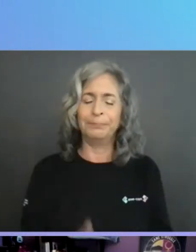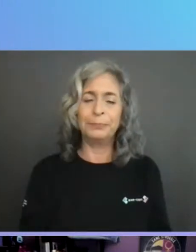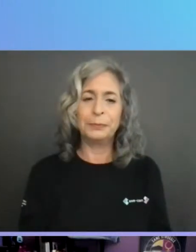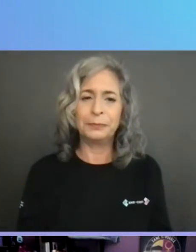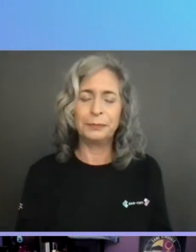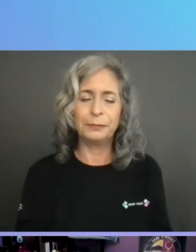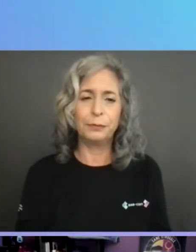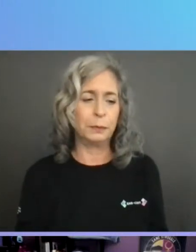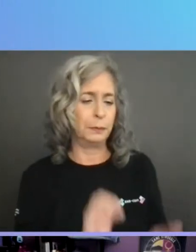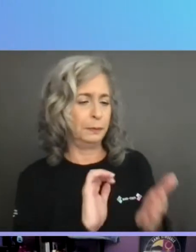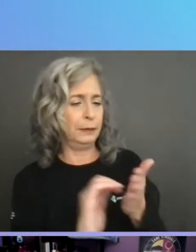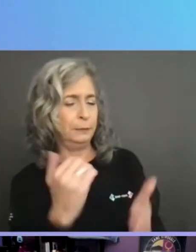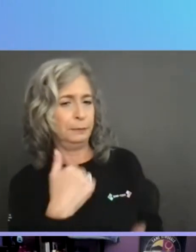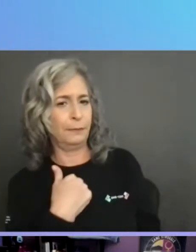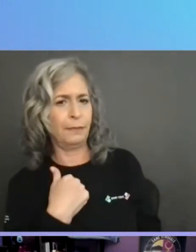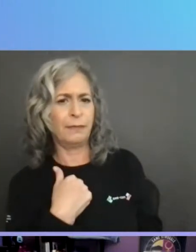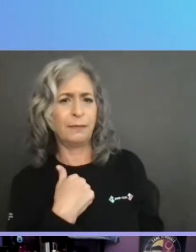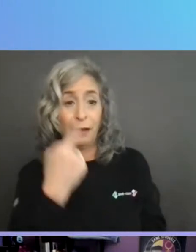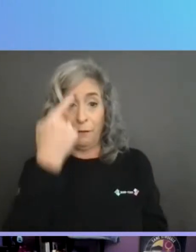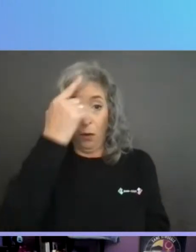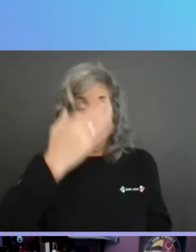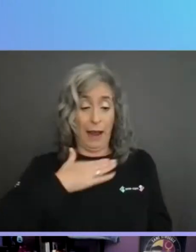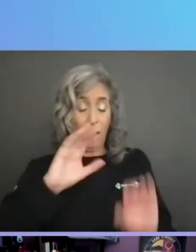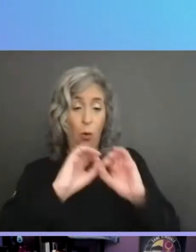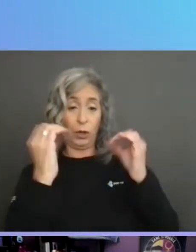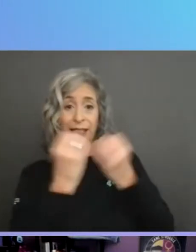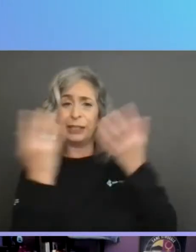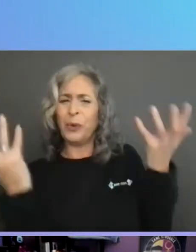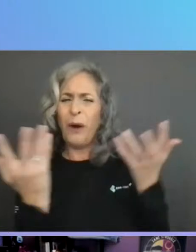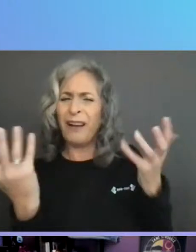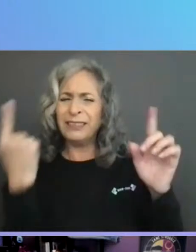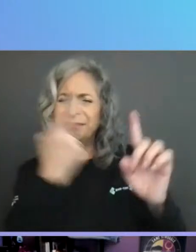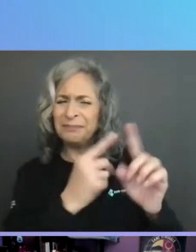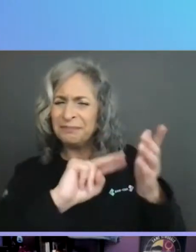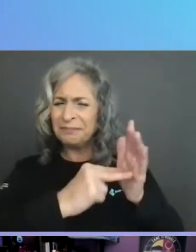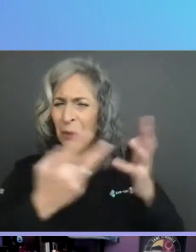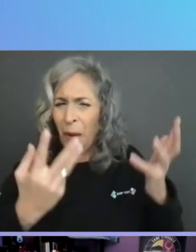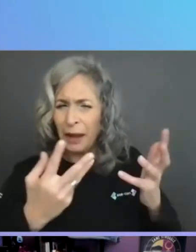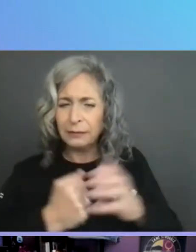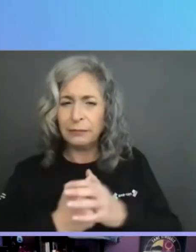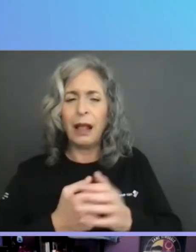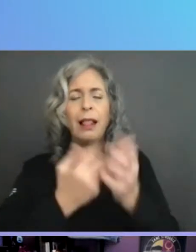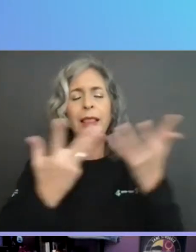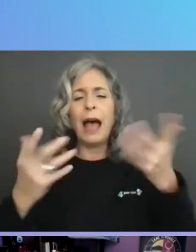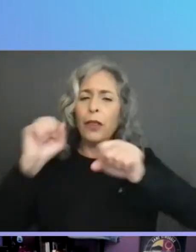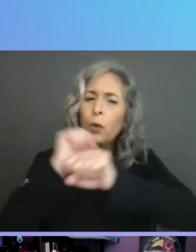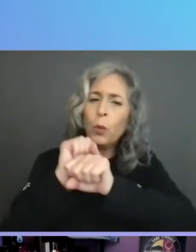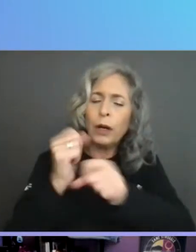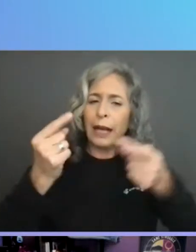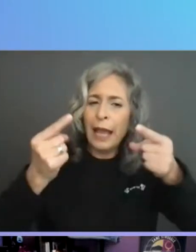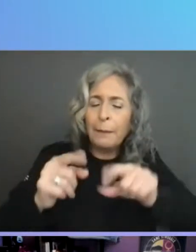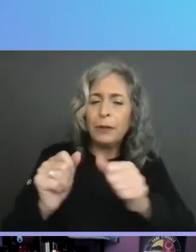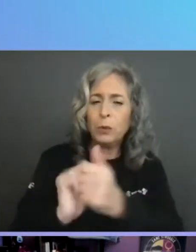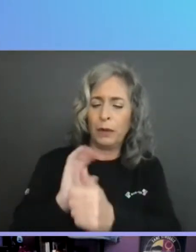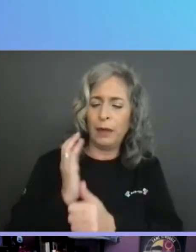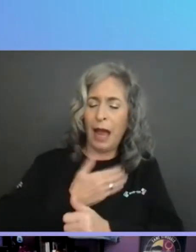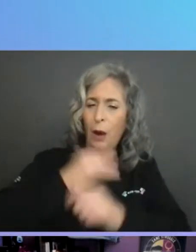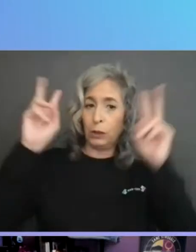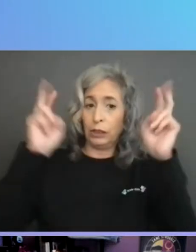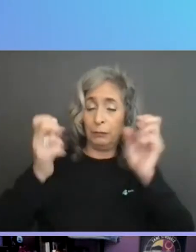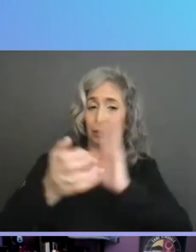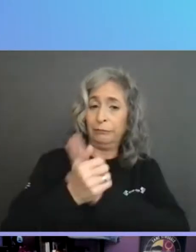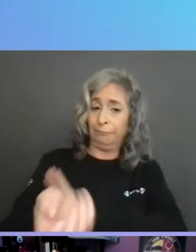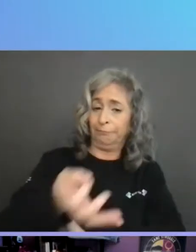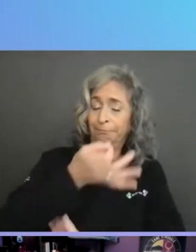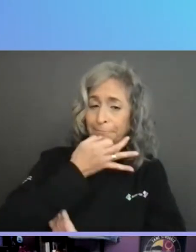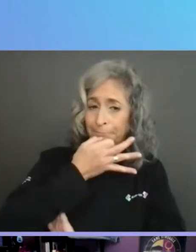Excuse me. So what's in it for my organization? So a lot of our work that happens with our subject matter experts that